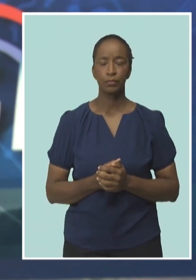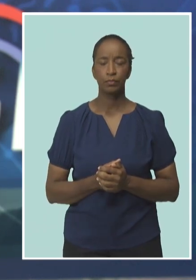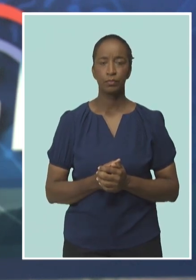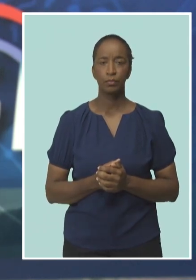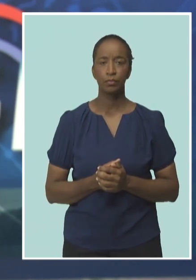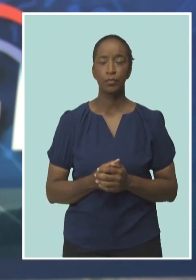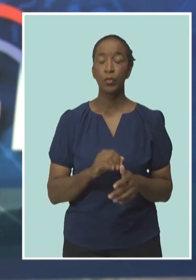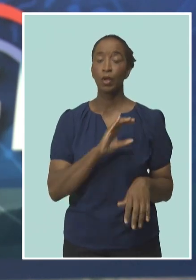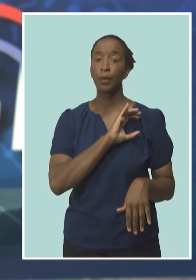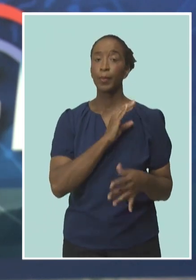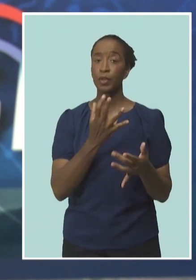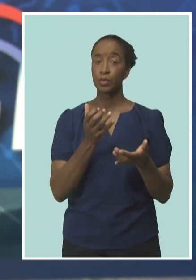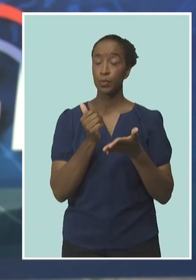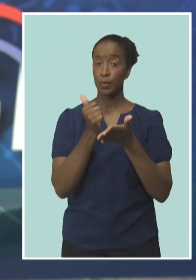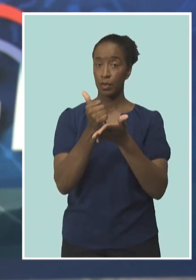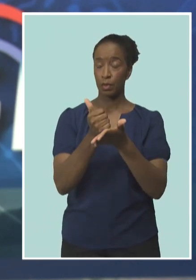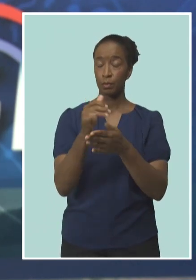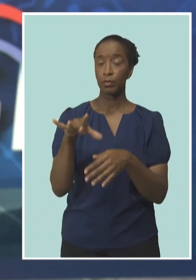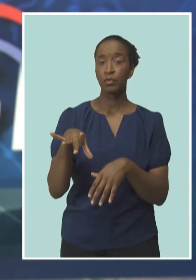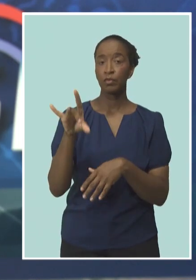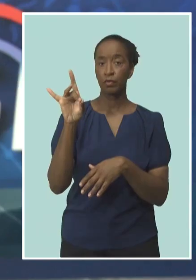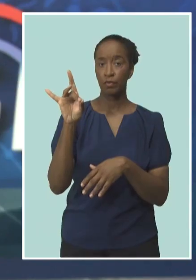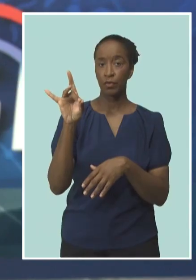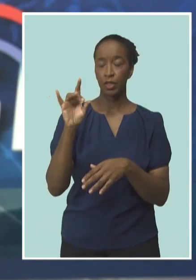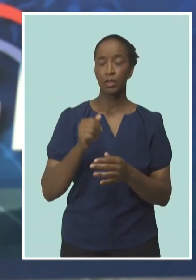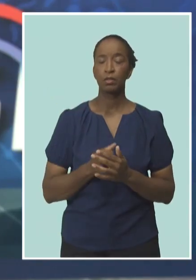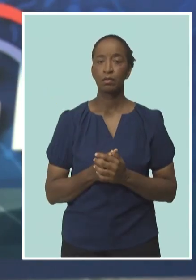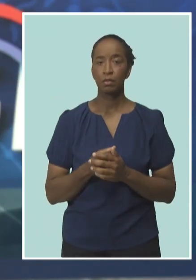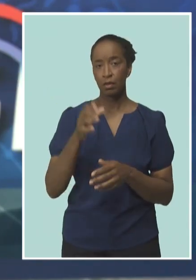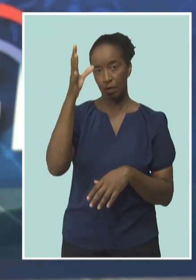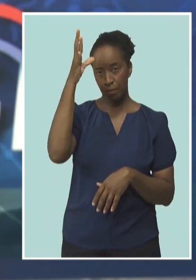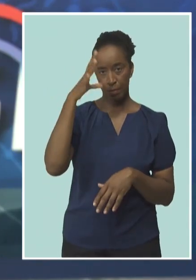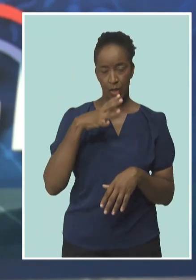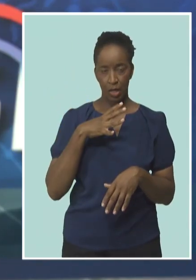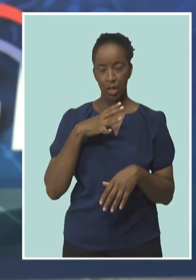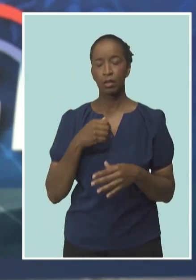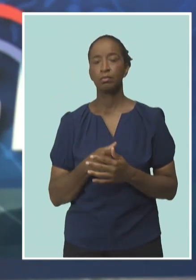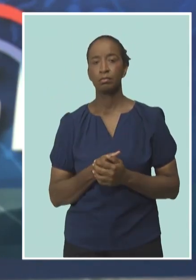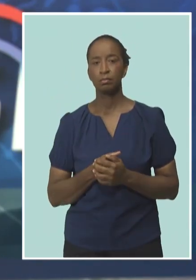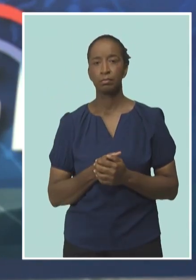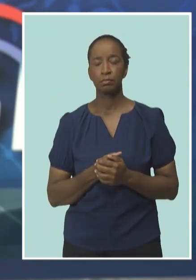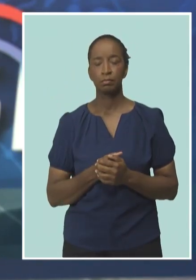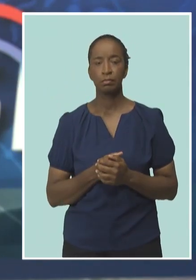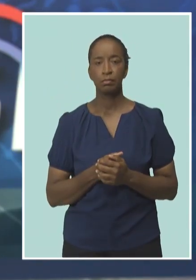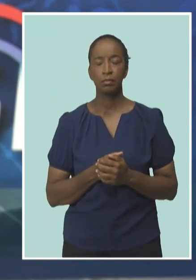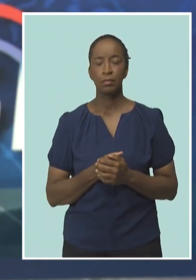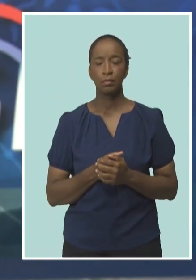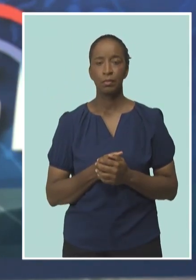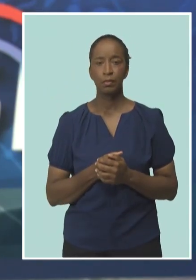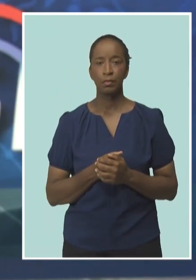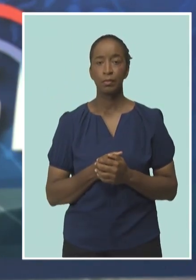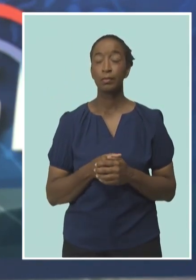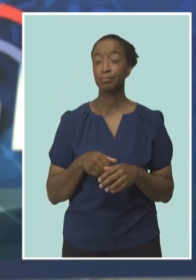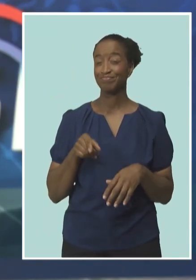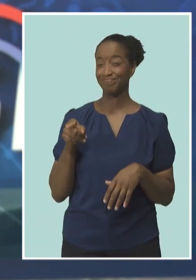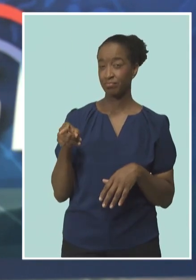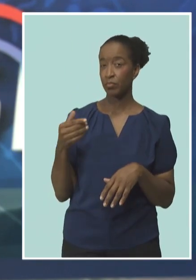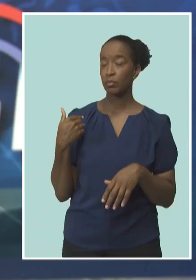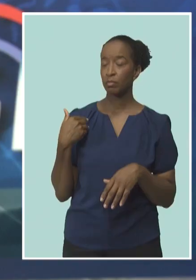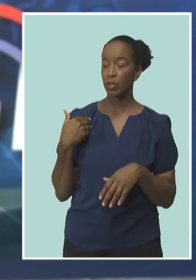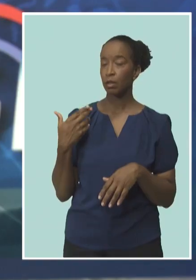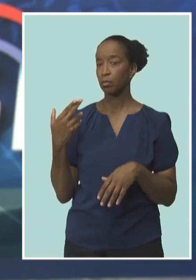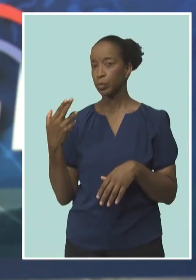Police are seeking the public's assistance in locating Nigel Pinder, alias Bounty or Cappy. He is considered armed